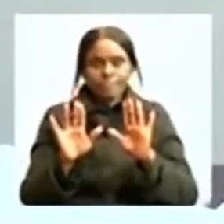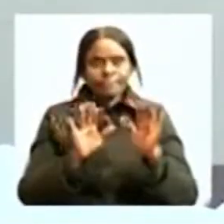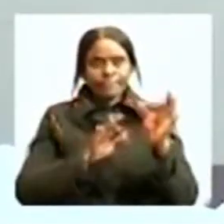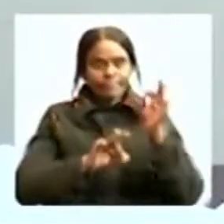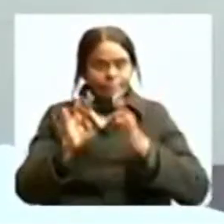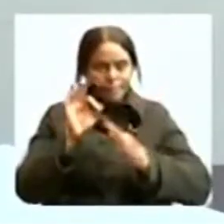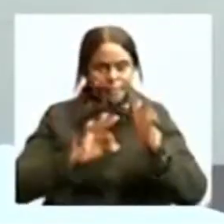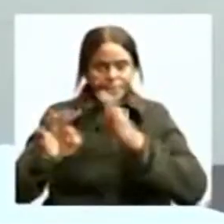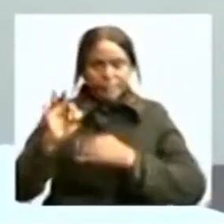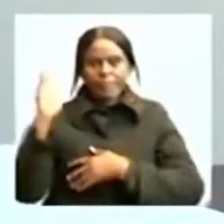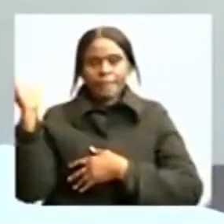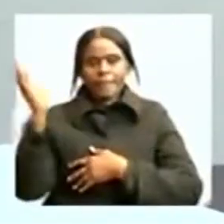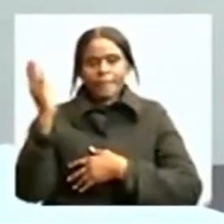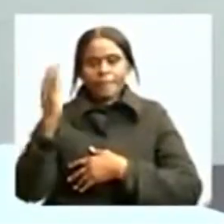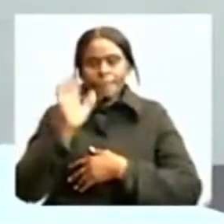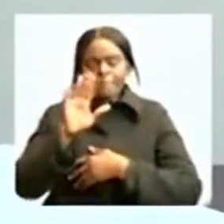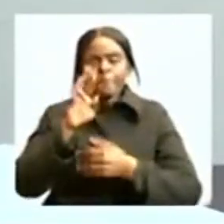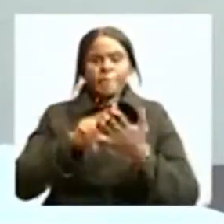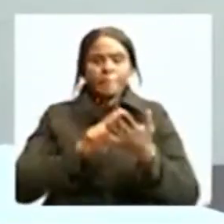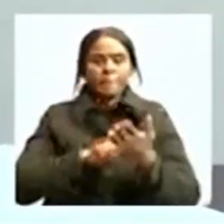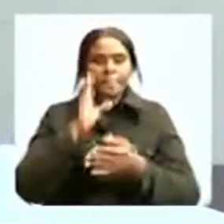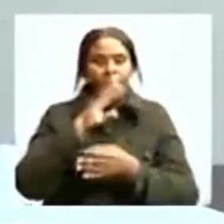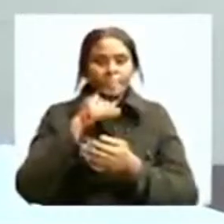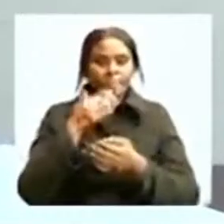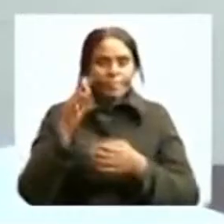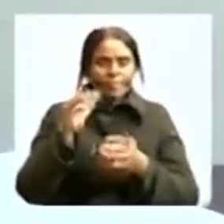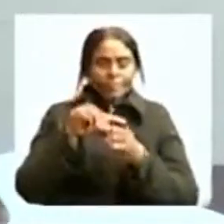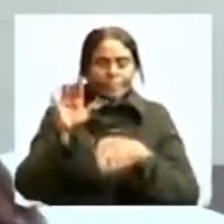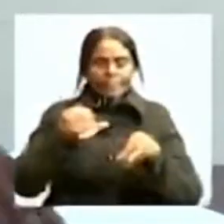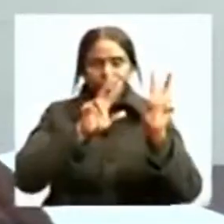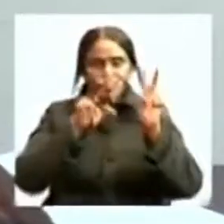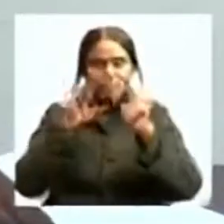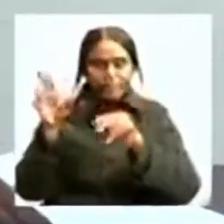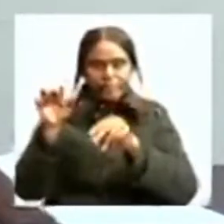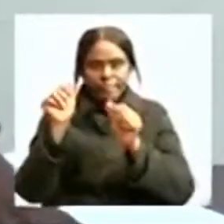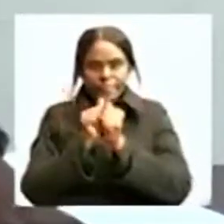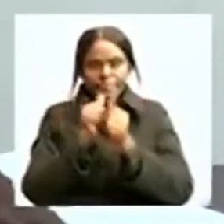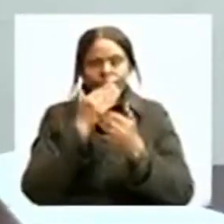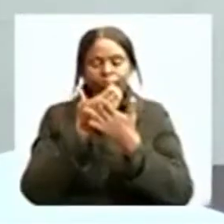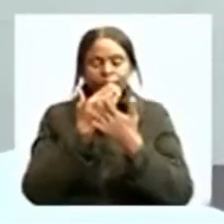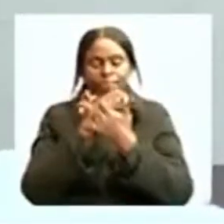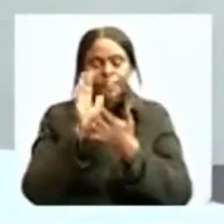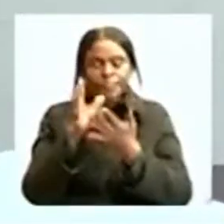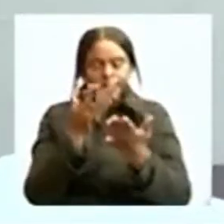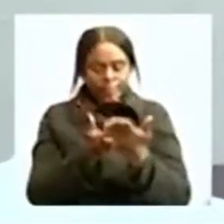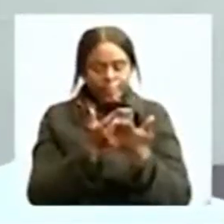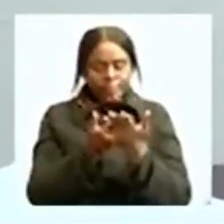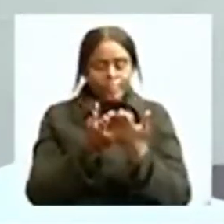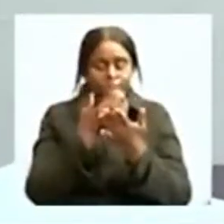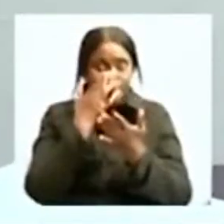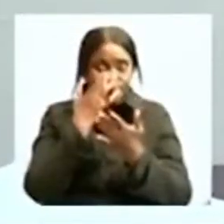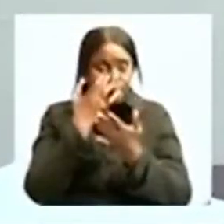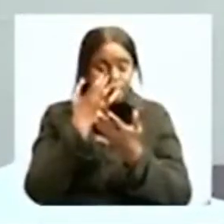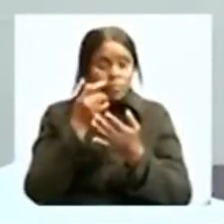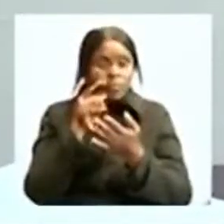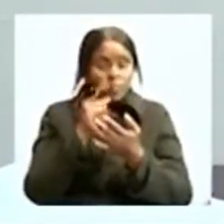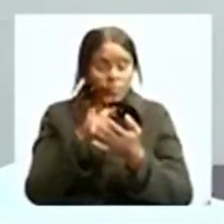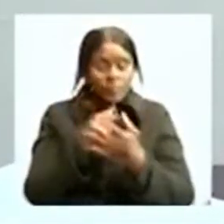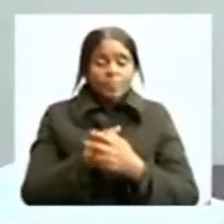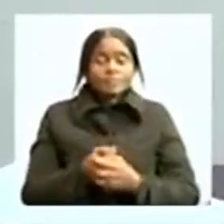elaborate presentation of your report on your observations and reactions to